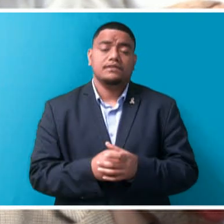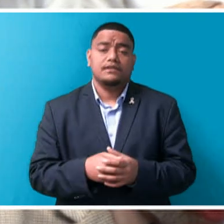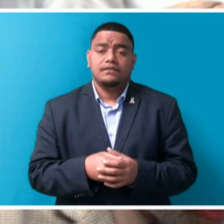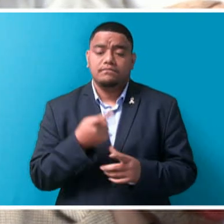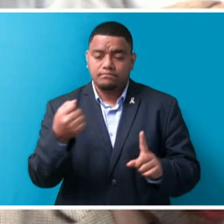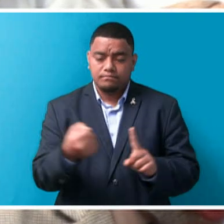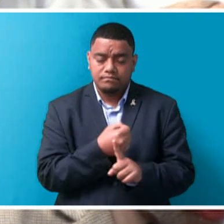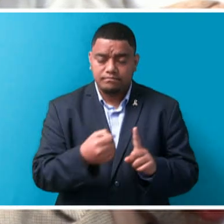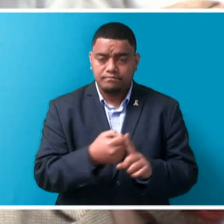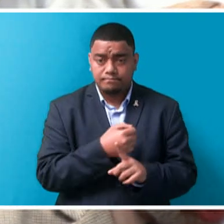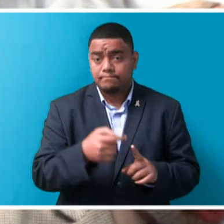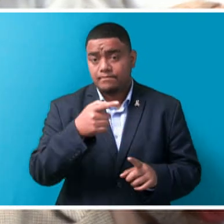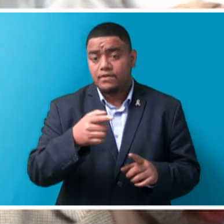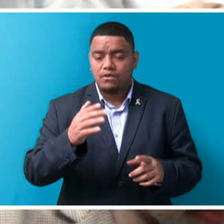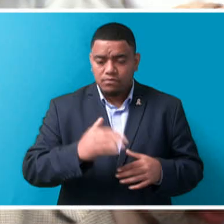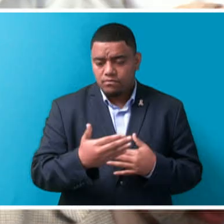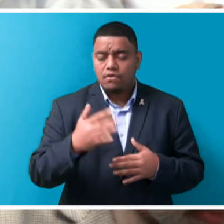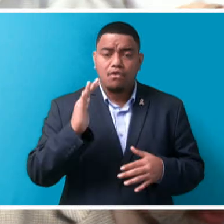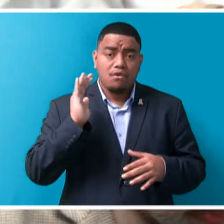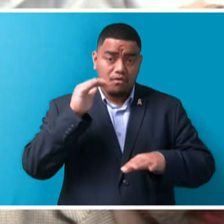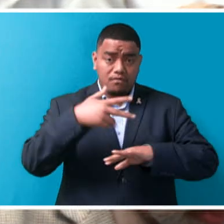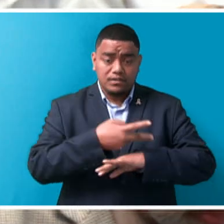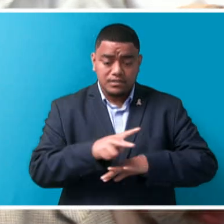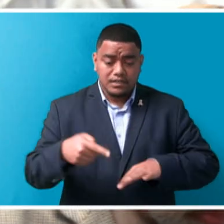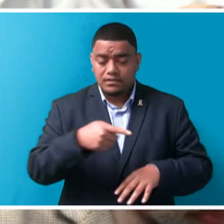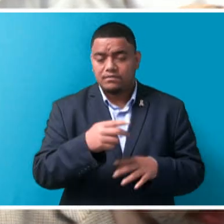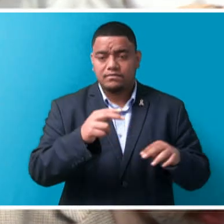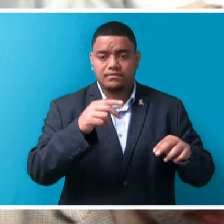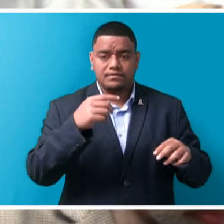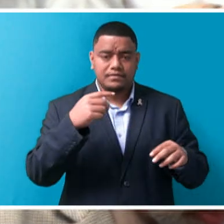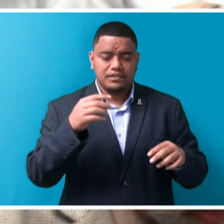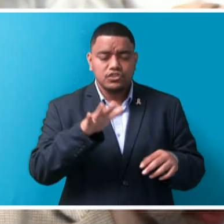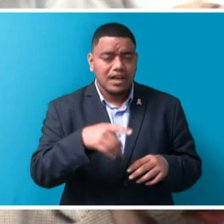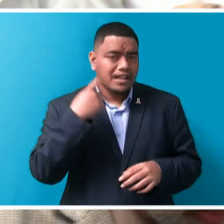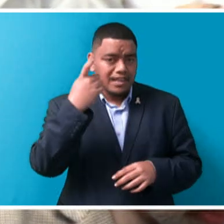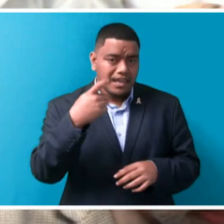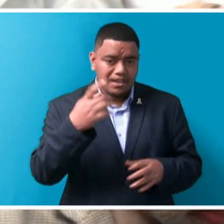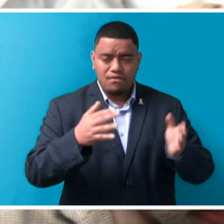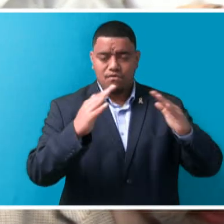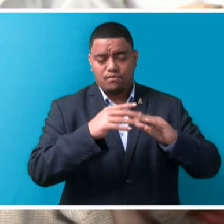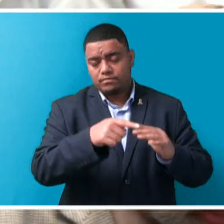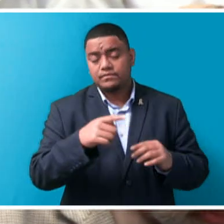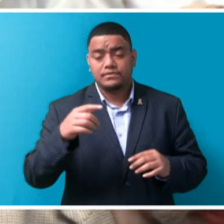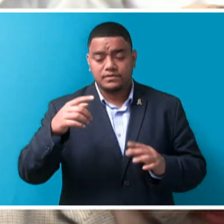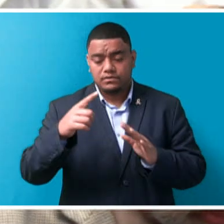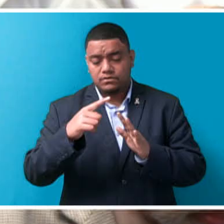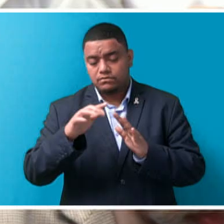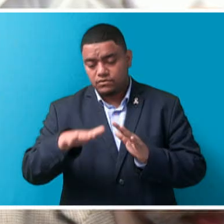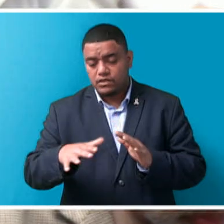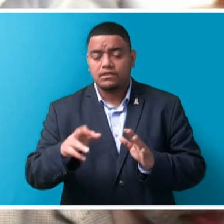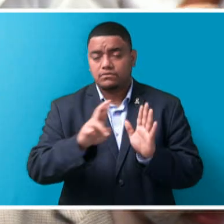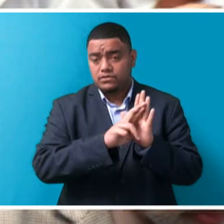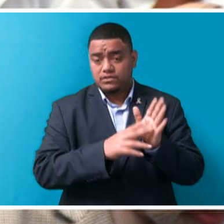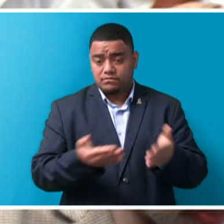enforcing rigorous, ongoing oversight of foster and institutional care environments. Turning to the child justice regulations, Mr.